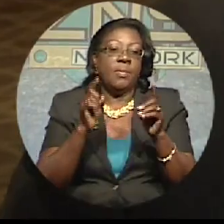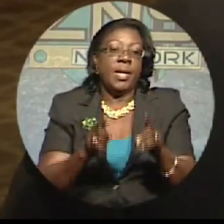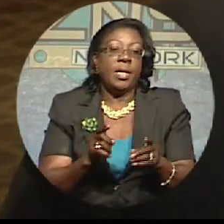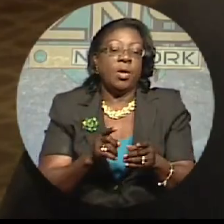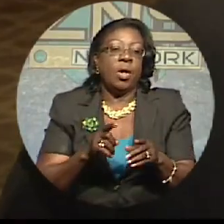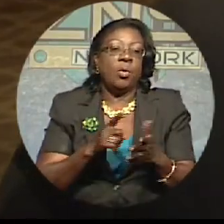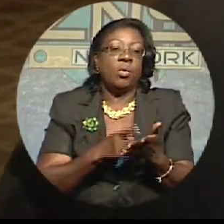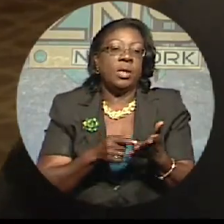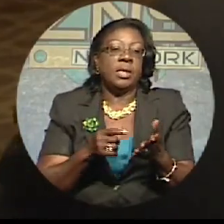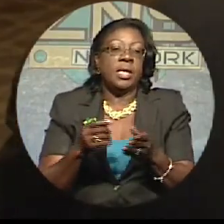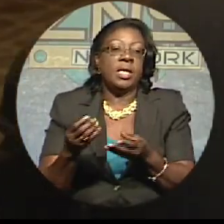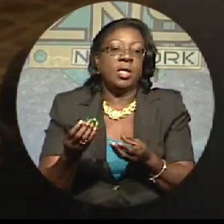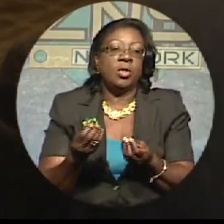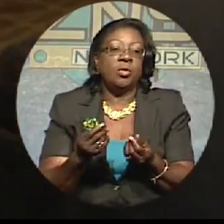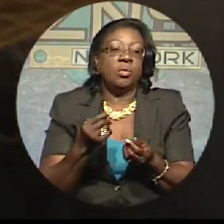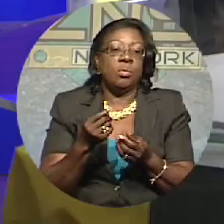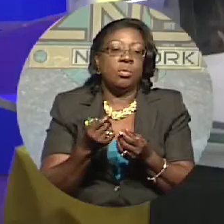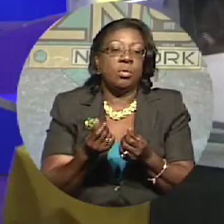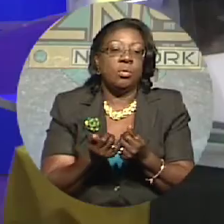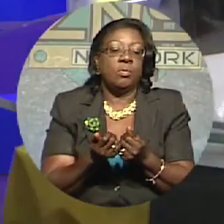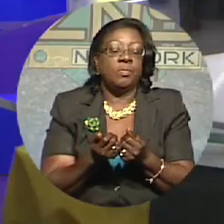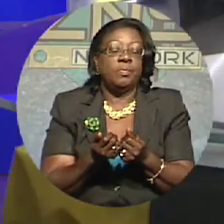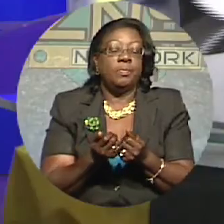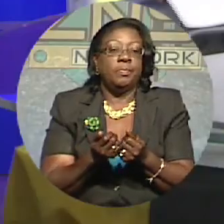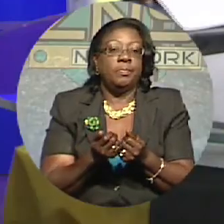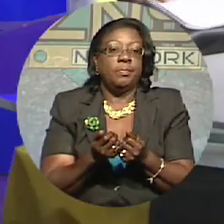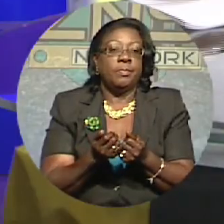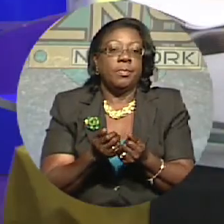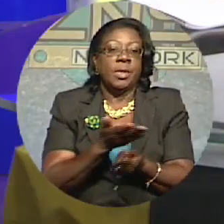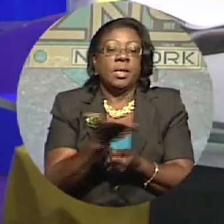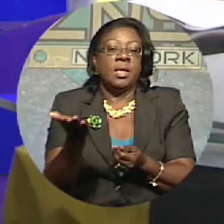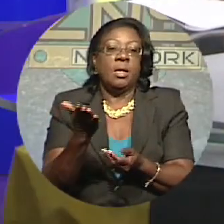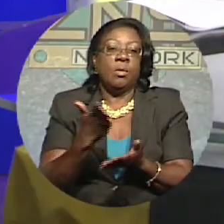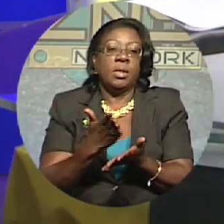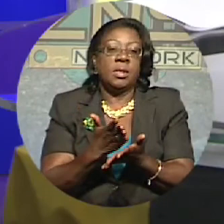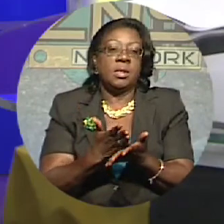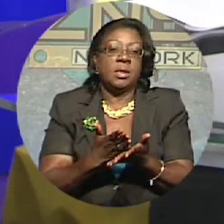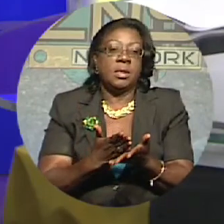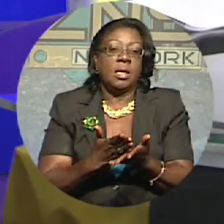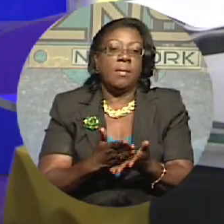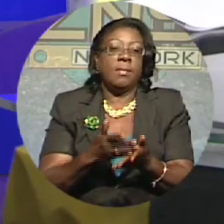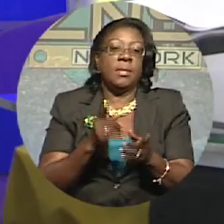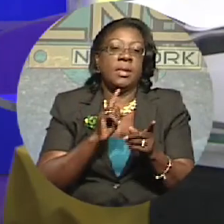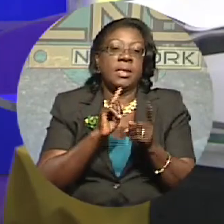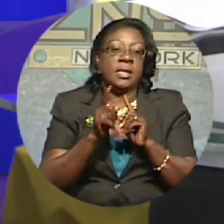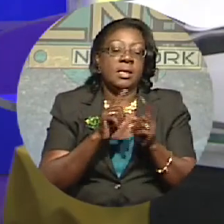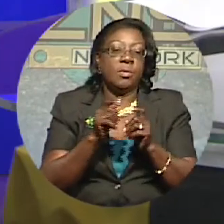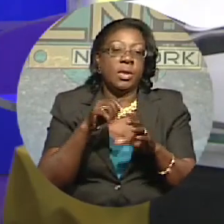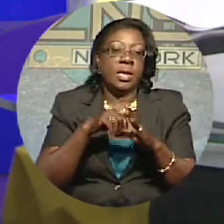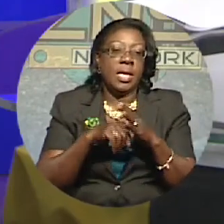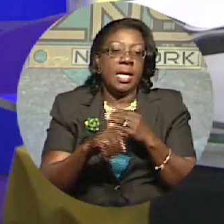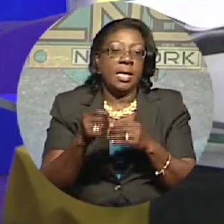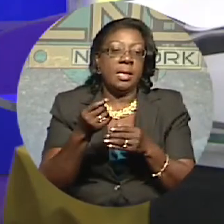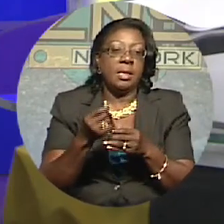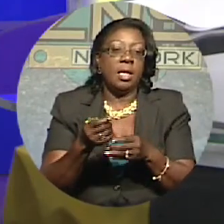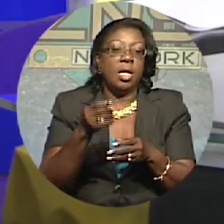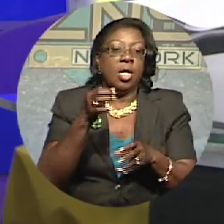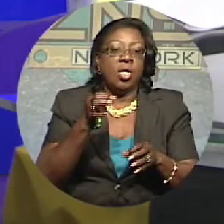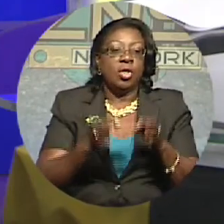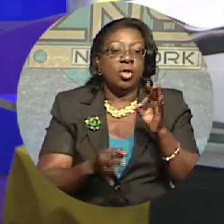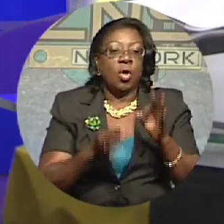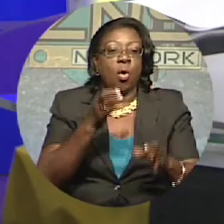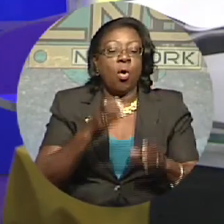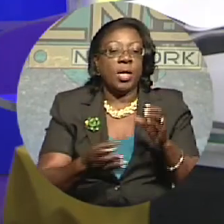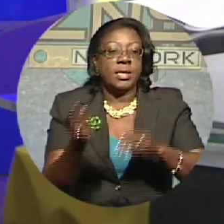they give to us, which we will consider. There was some gruesome testimony in the Kofi Goodman murder trial today.